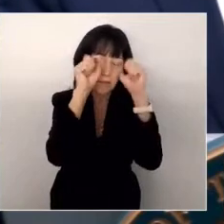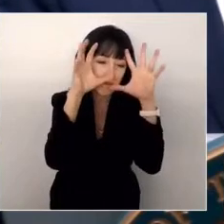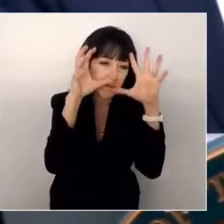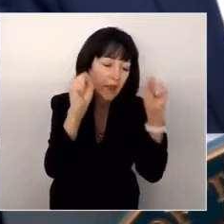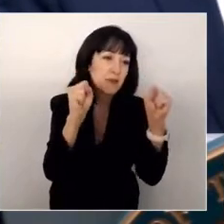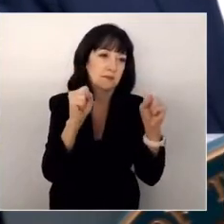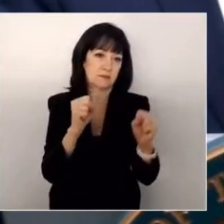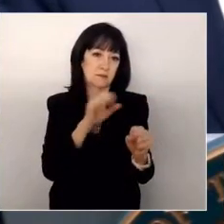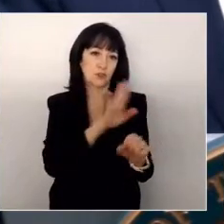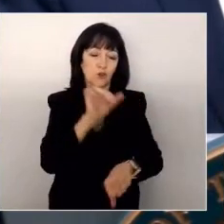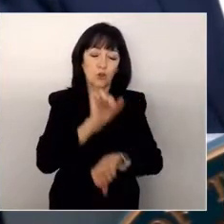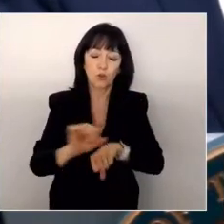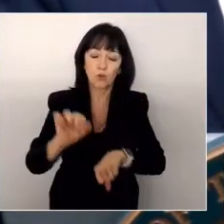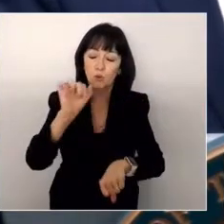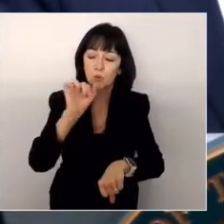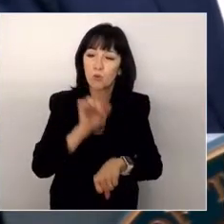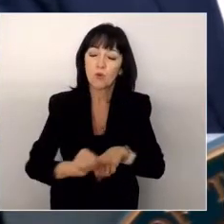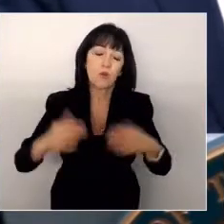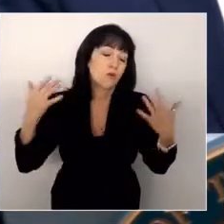incredible.